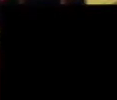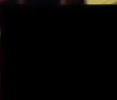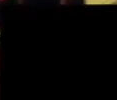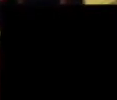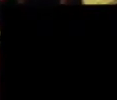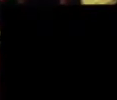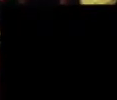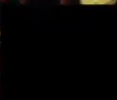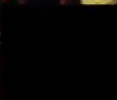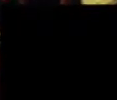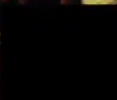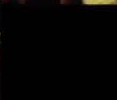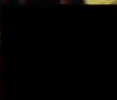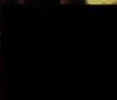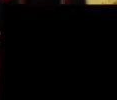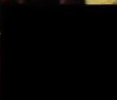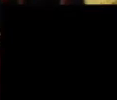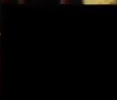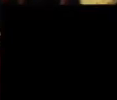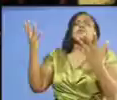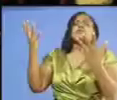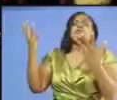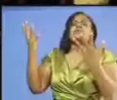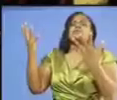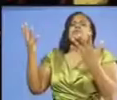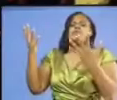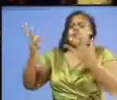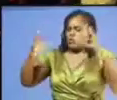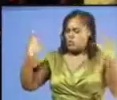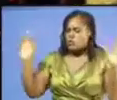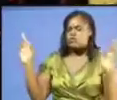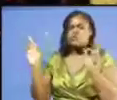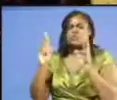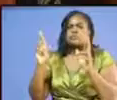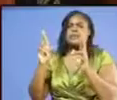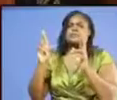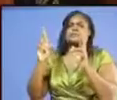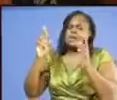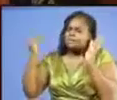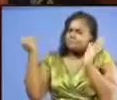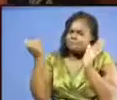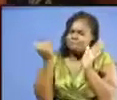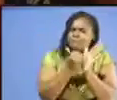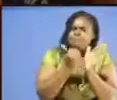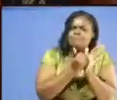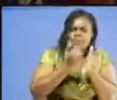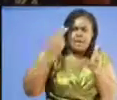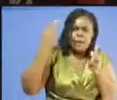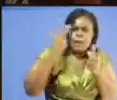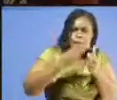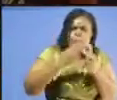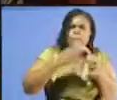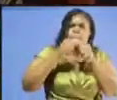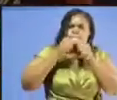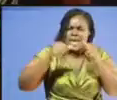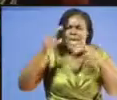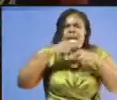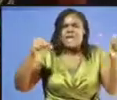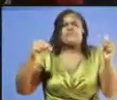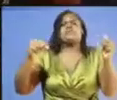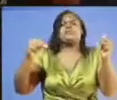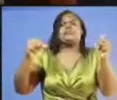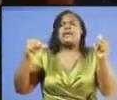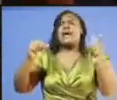mercy seat who stamped a blessing in heaven with your name on it, and there's